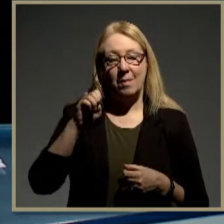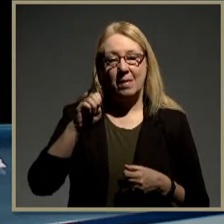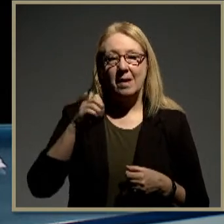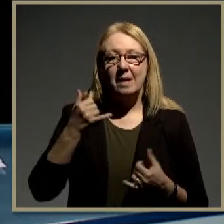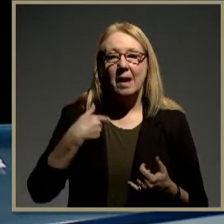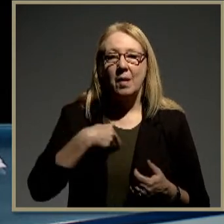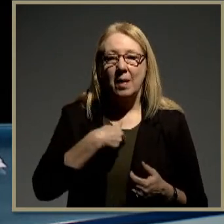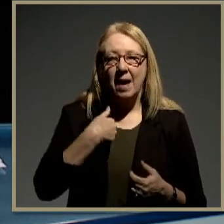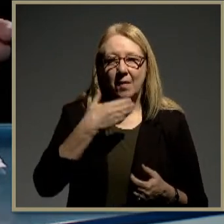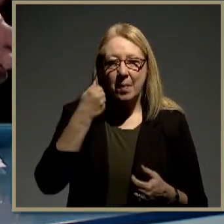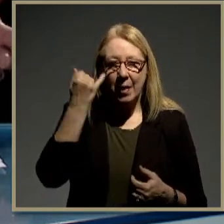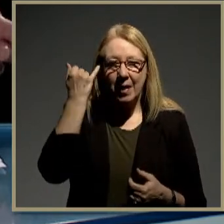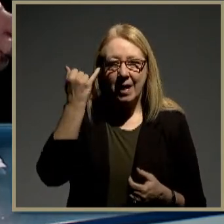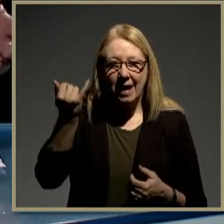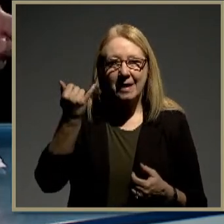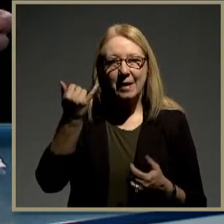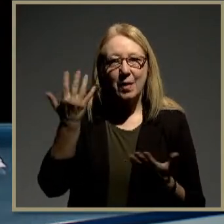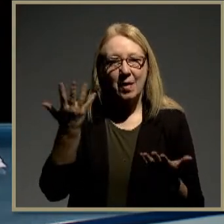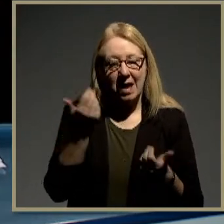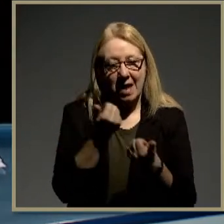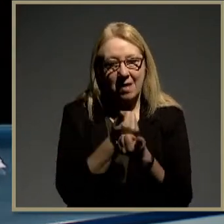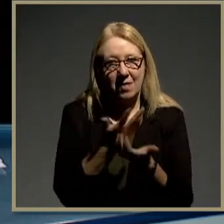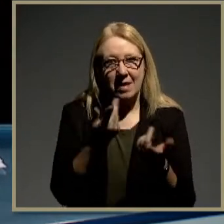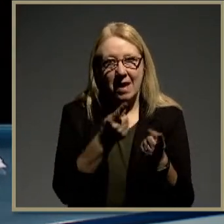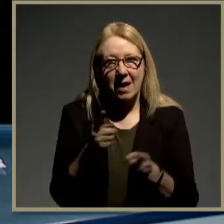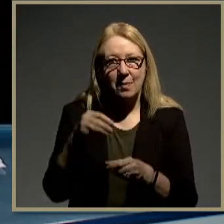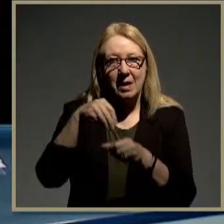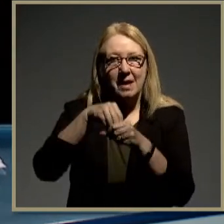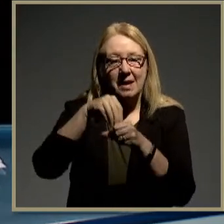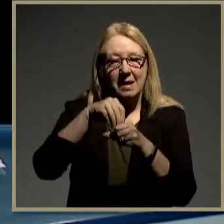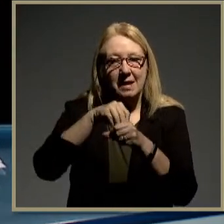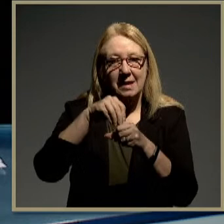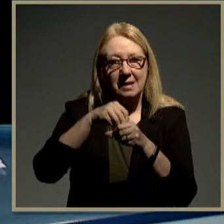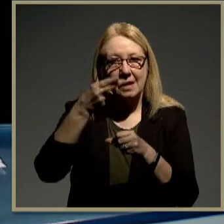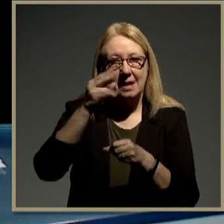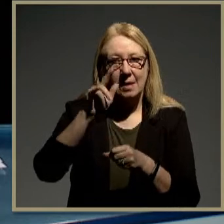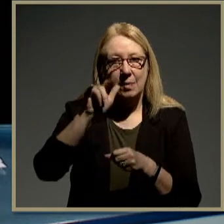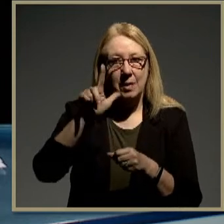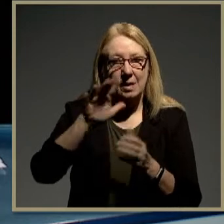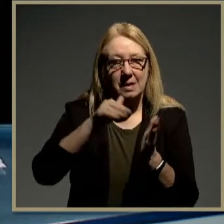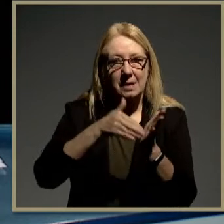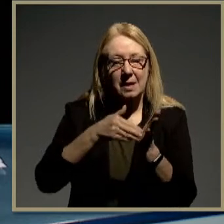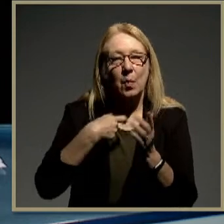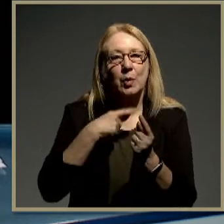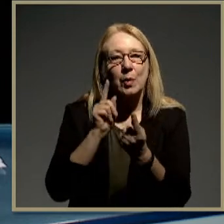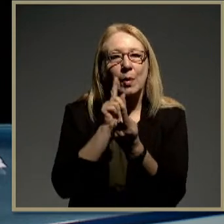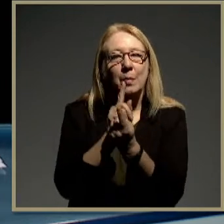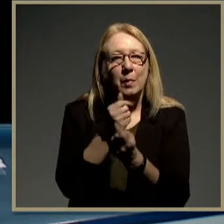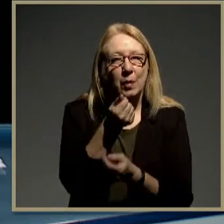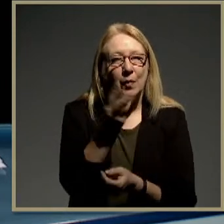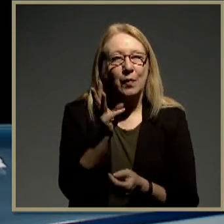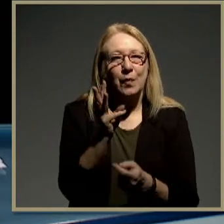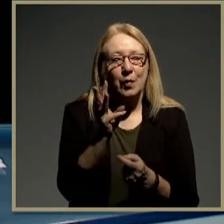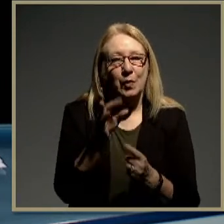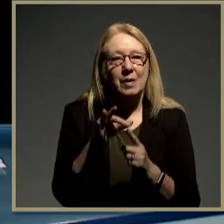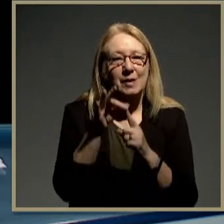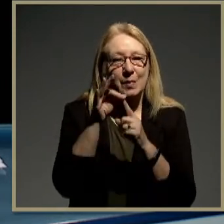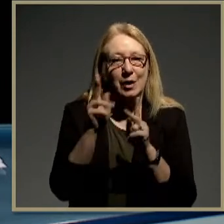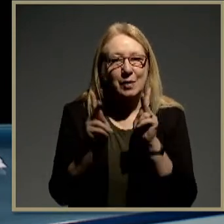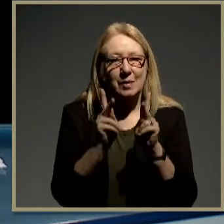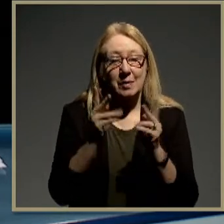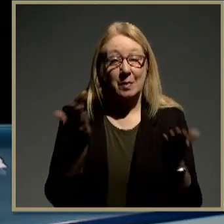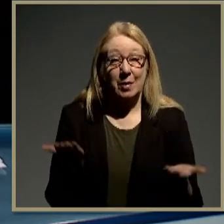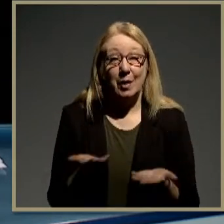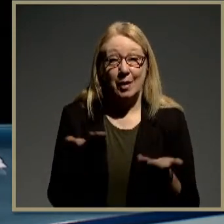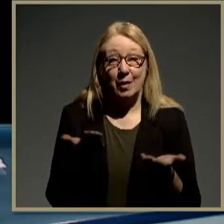better understanding of everything that goes on inside the Hybl Center, I'd like you to meet a few very special people who are here with